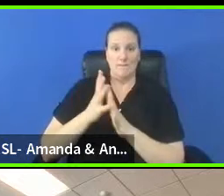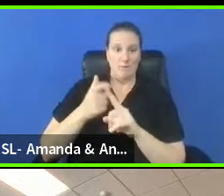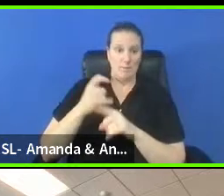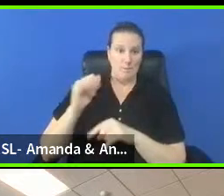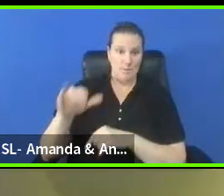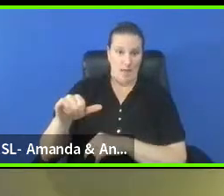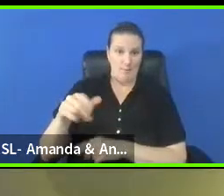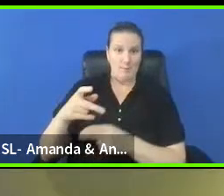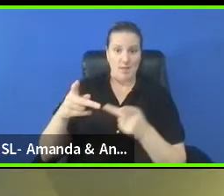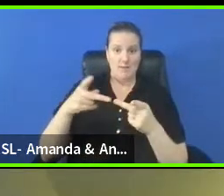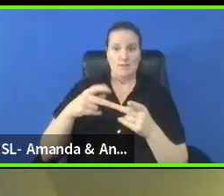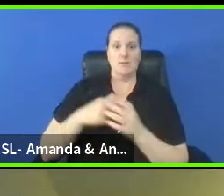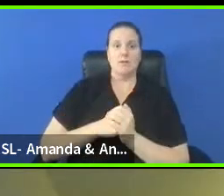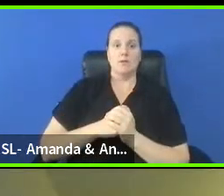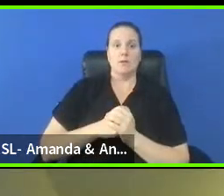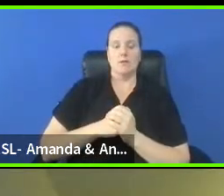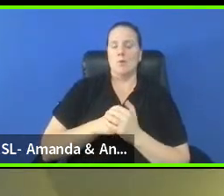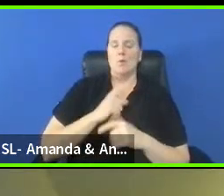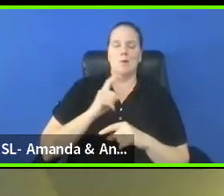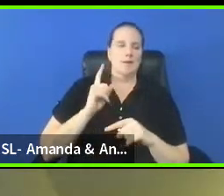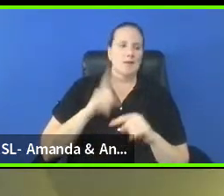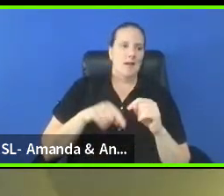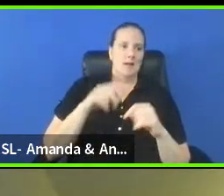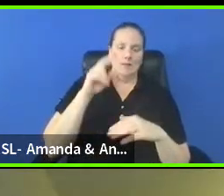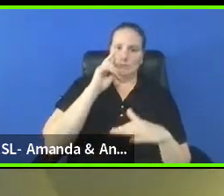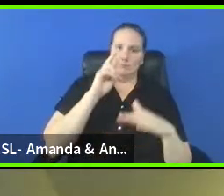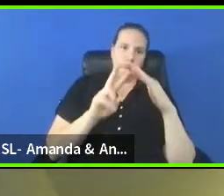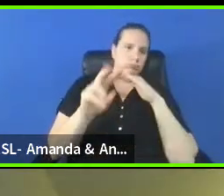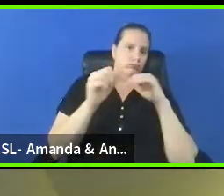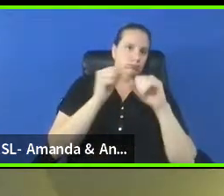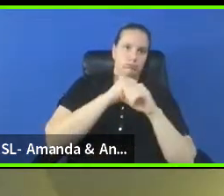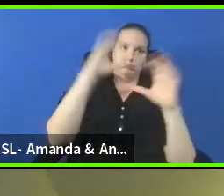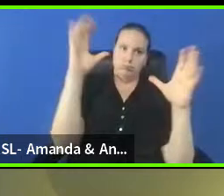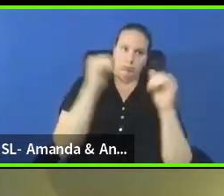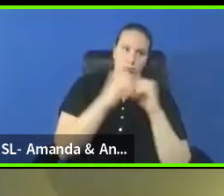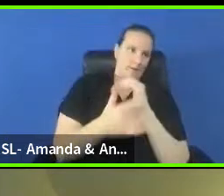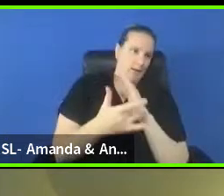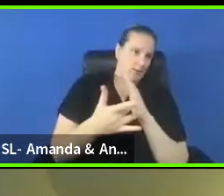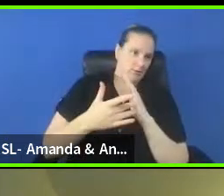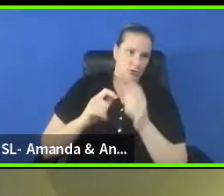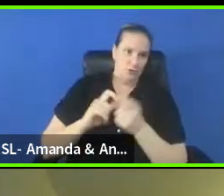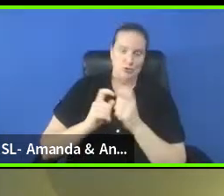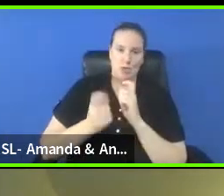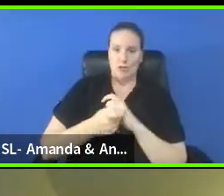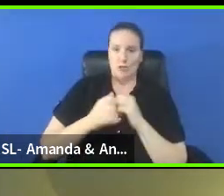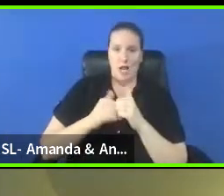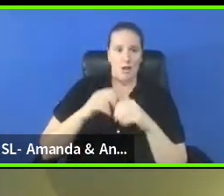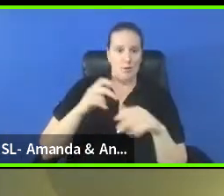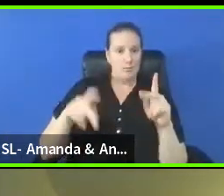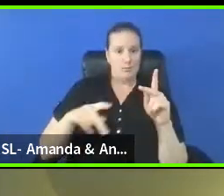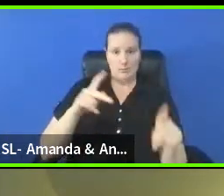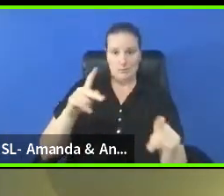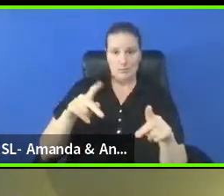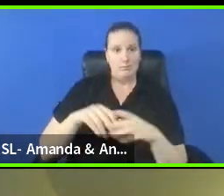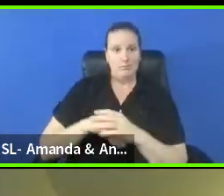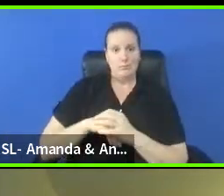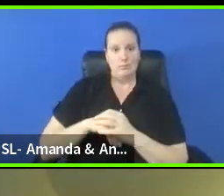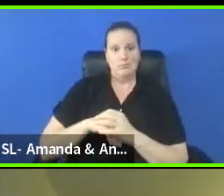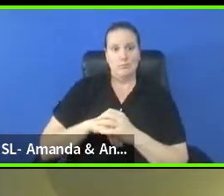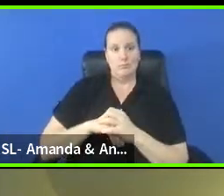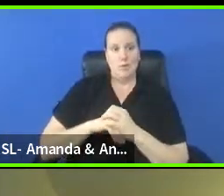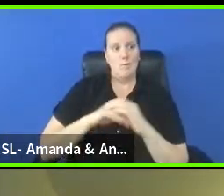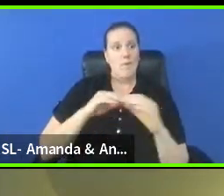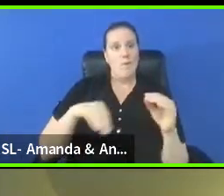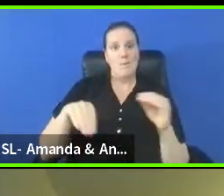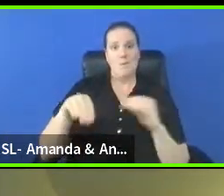frame. We cannot project with technology, with changes in how people, the